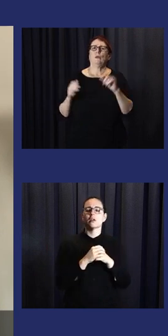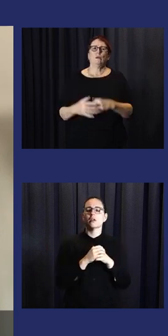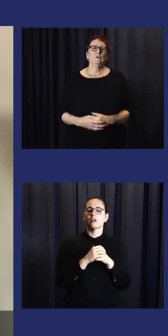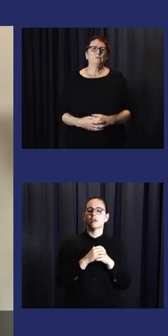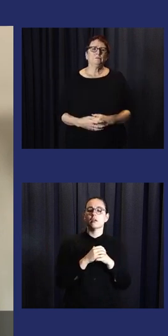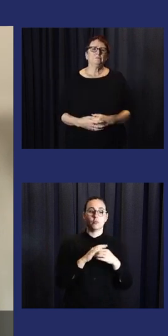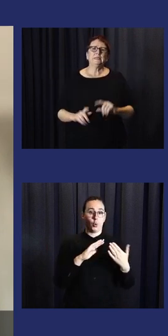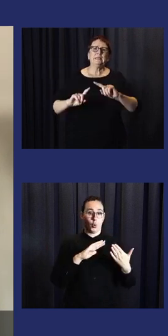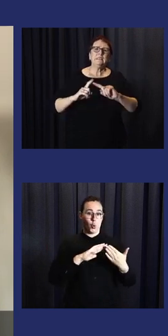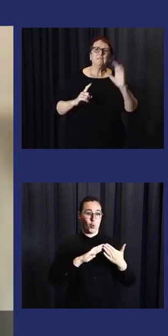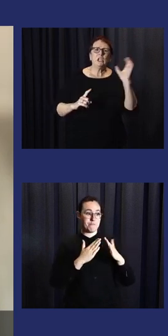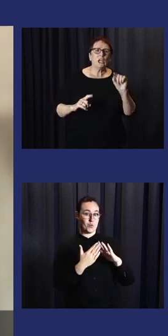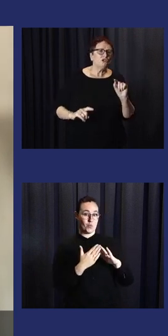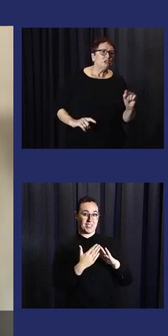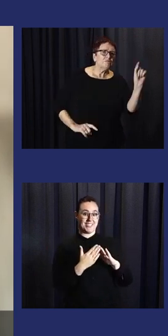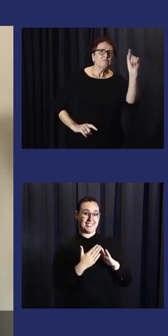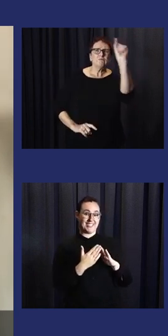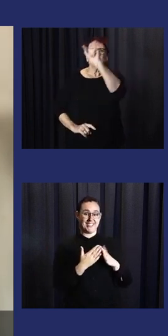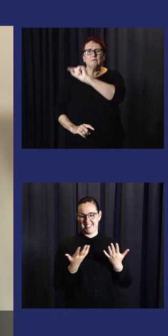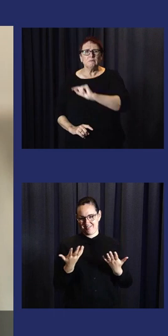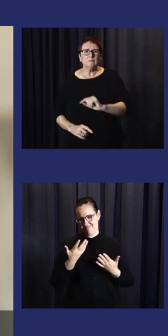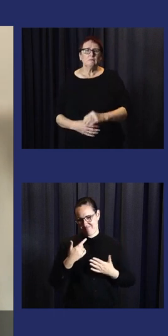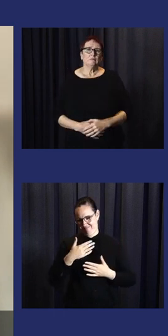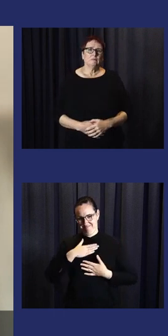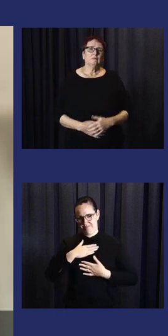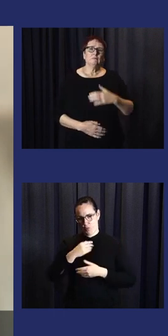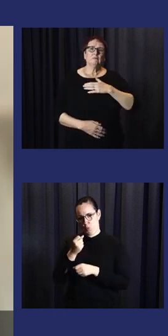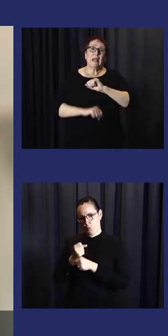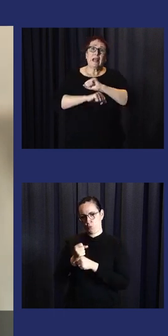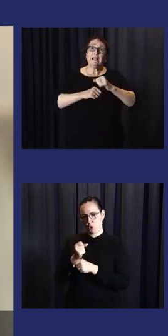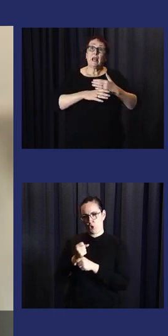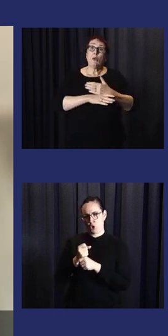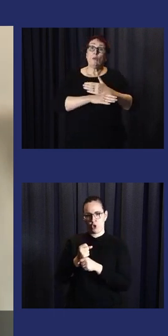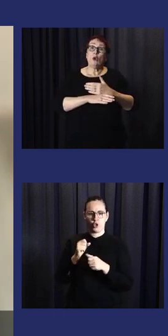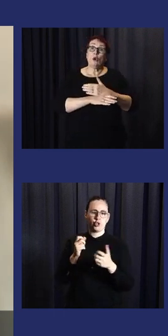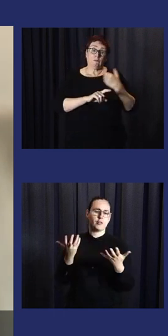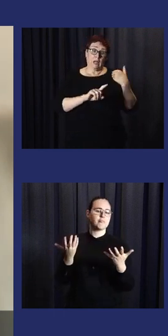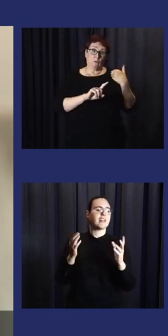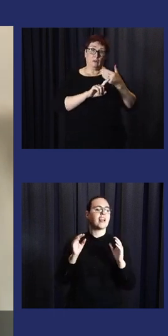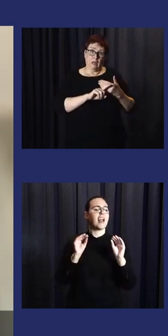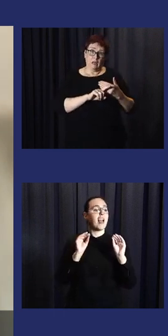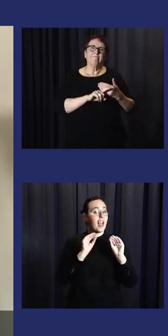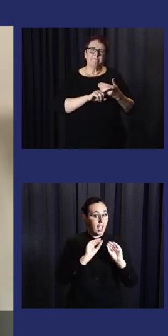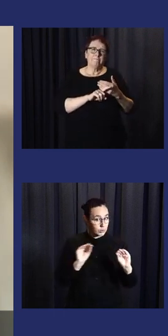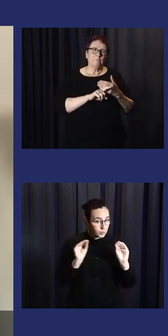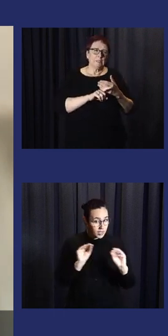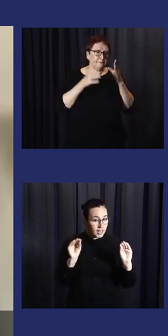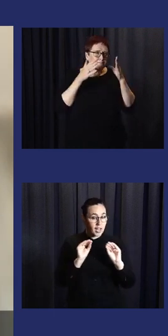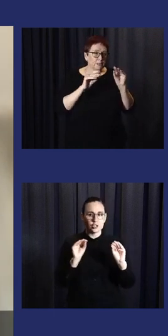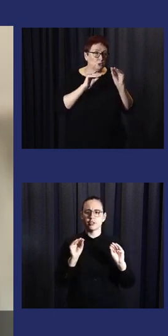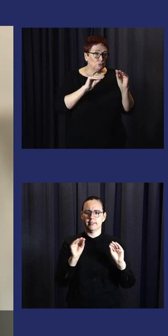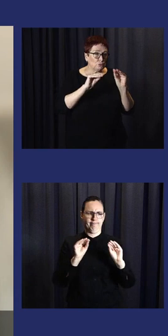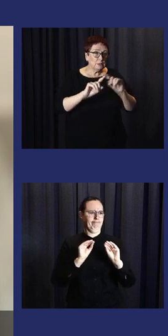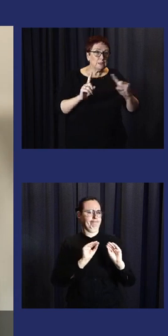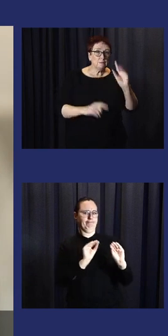of nations, and I suppose the work that we've been doing is about educating states